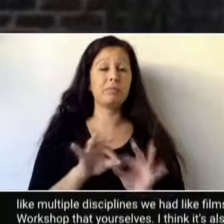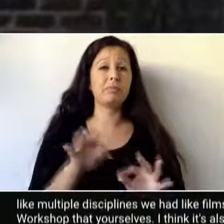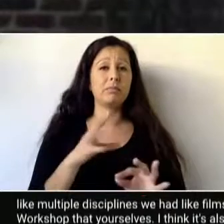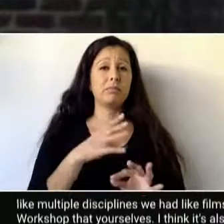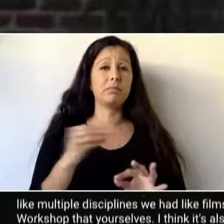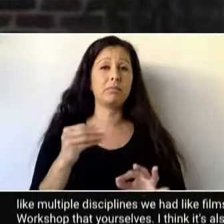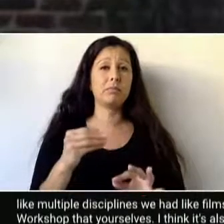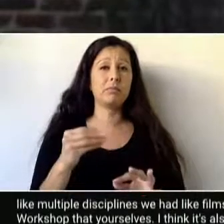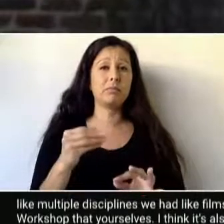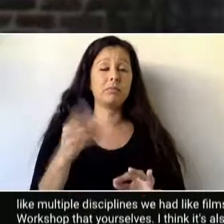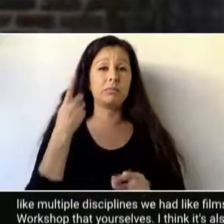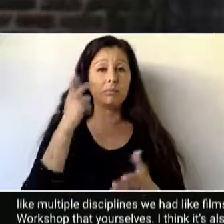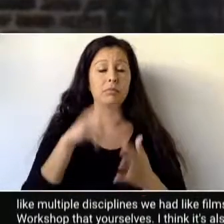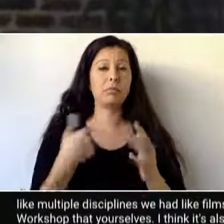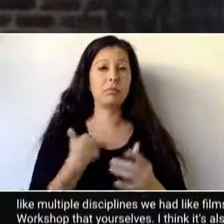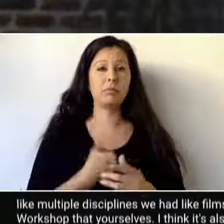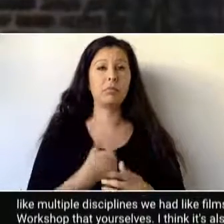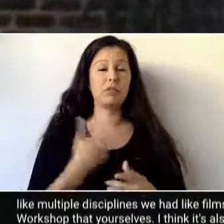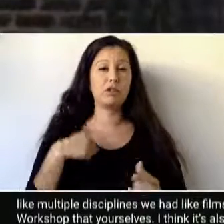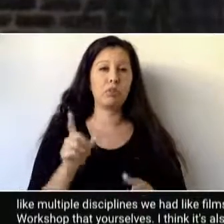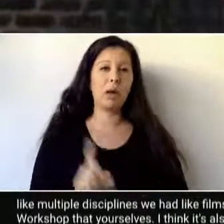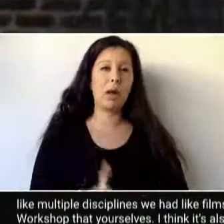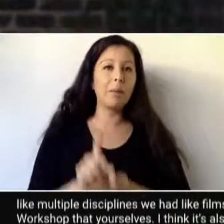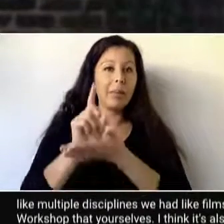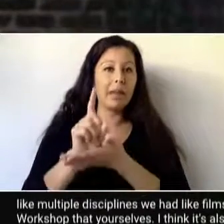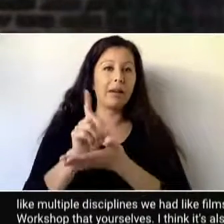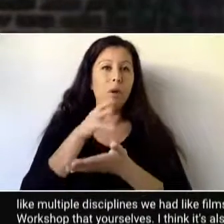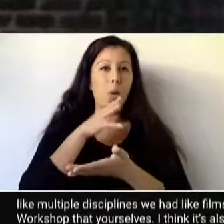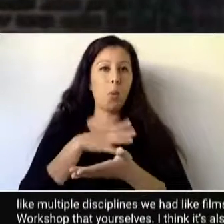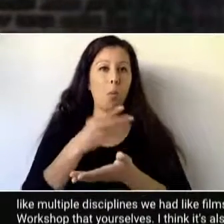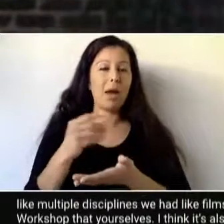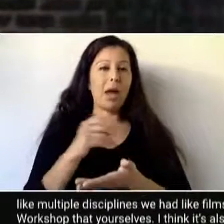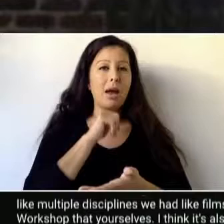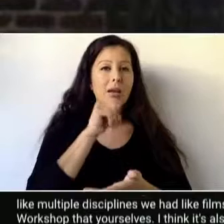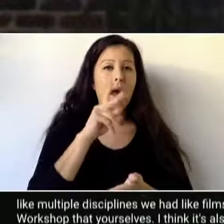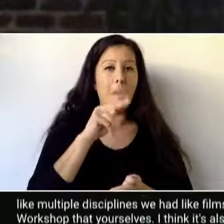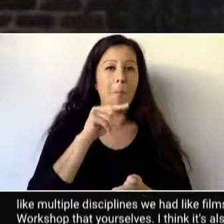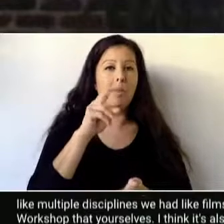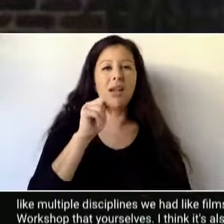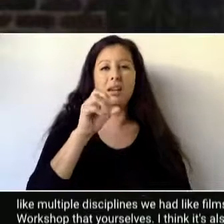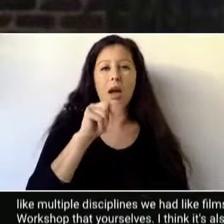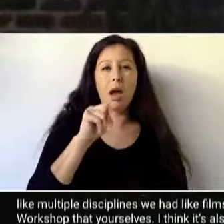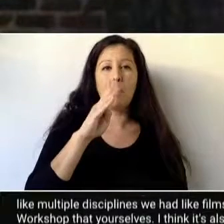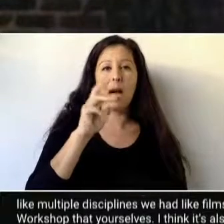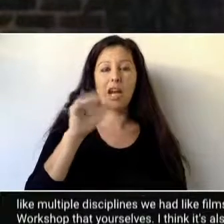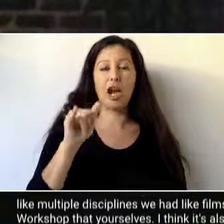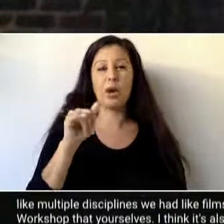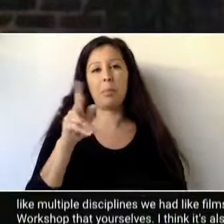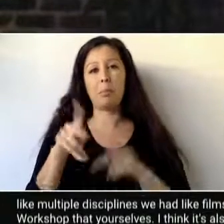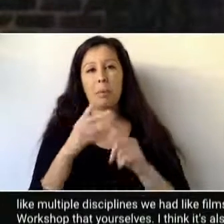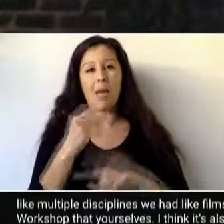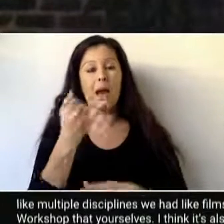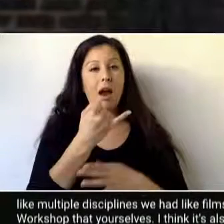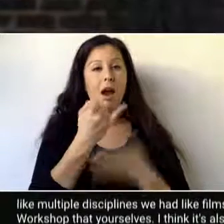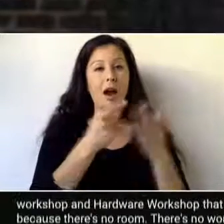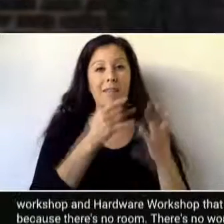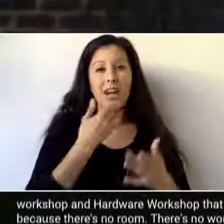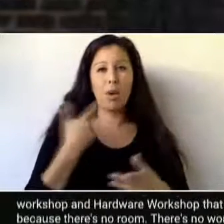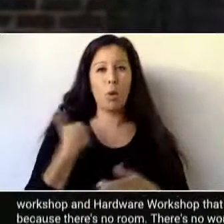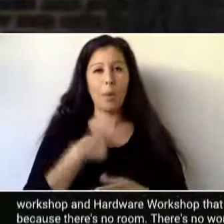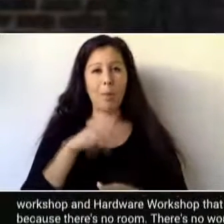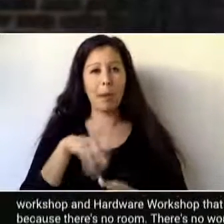in order for us to uplift, you know, women and non-binary folks and artists of color, is like we have to